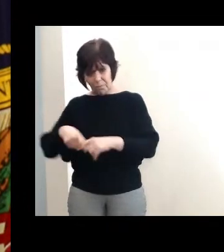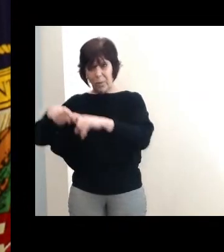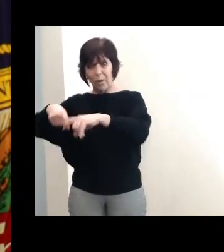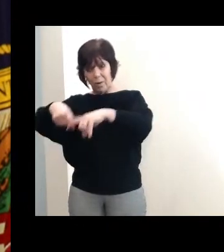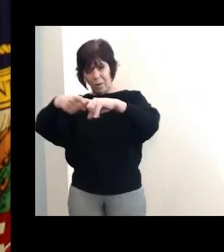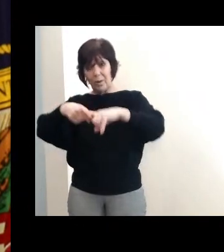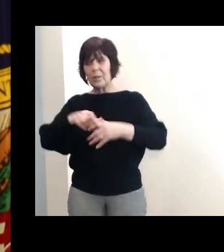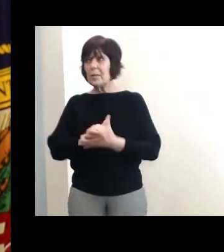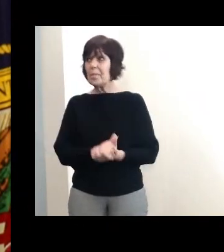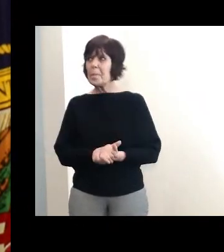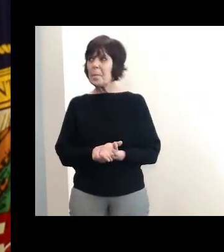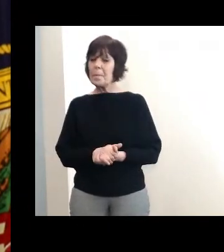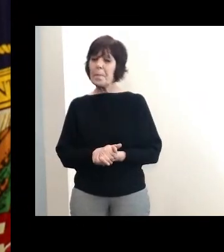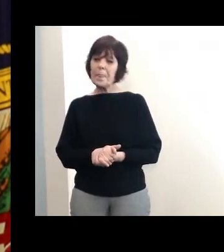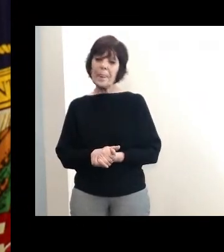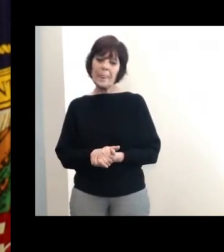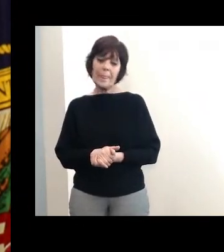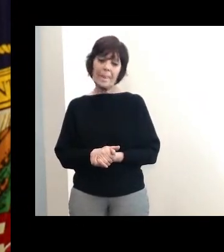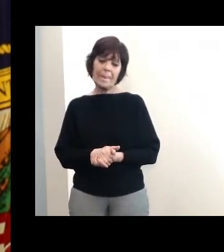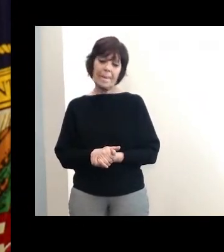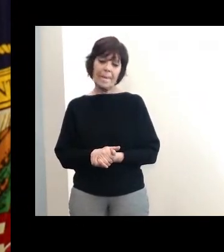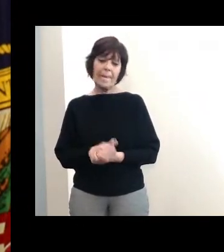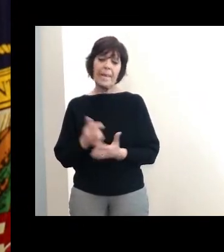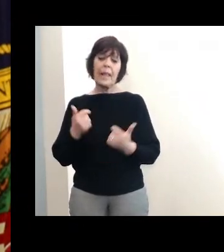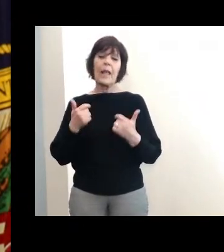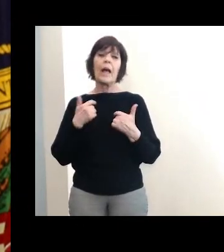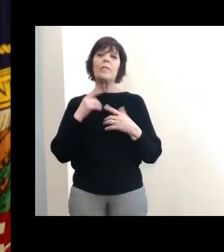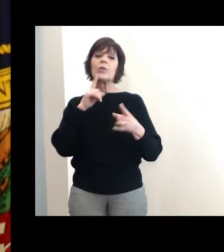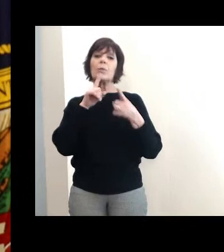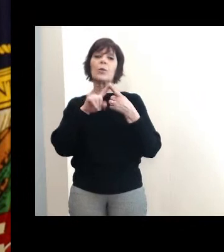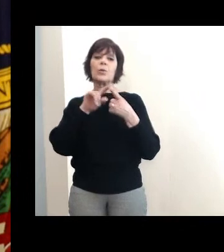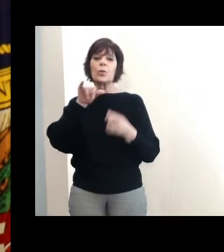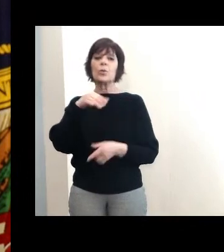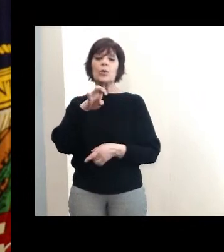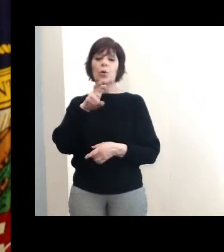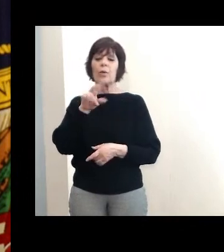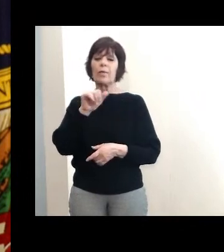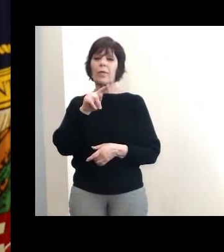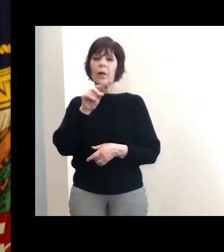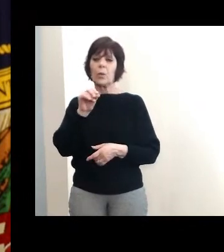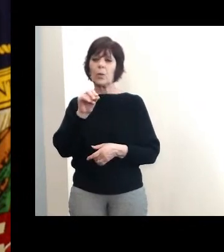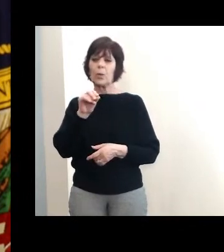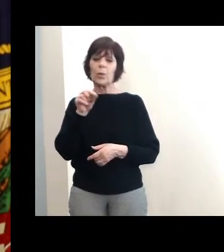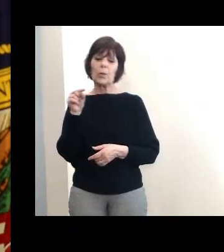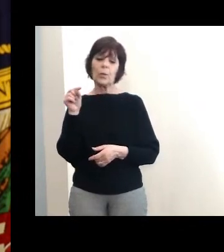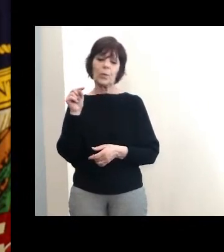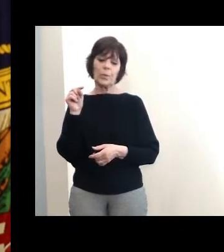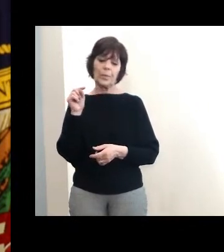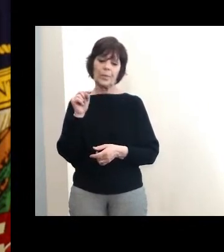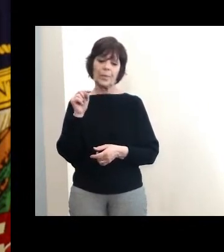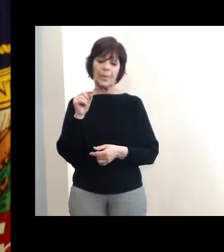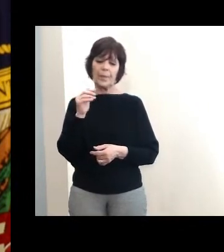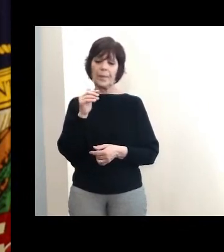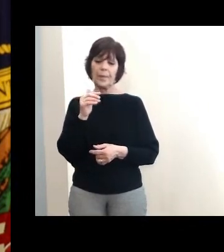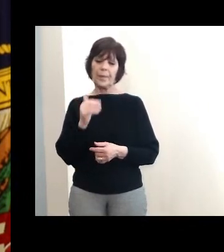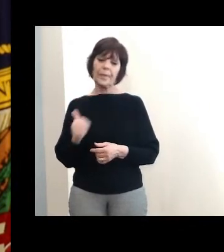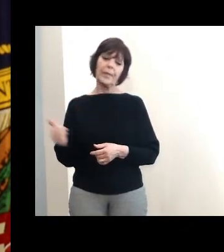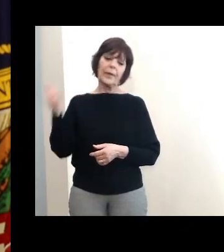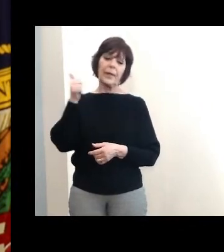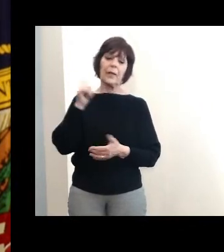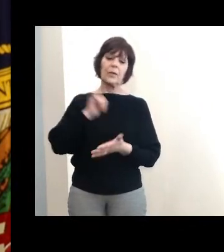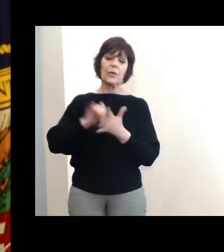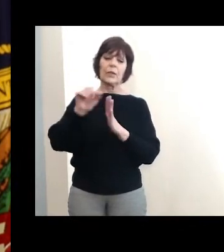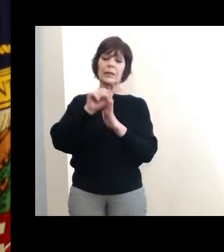pause. And I've actually spoken to Joe Botto, the head of the New York State